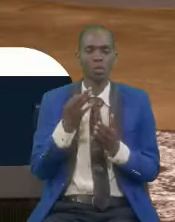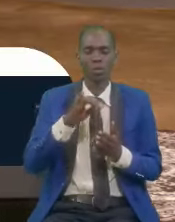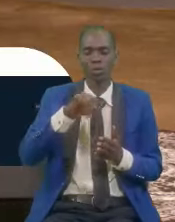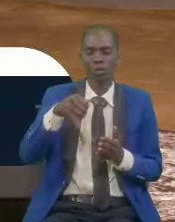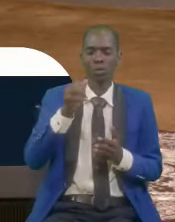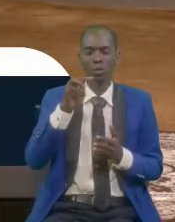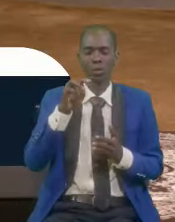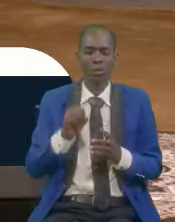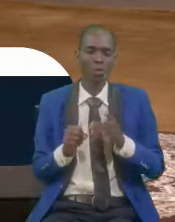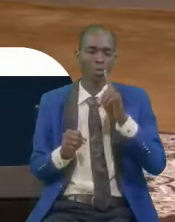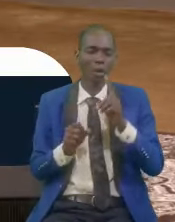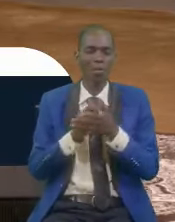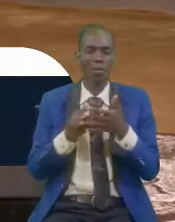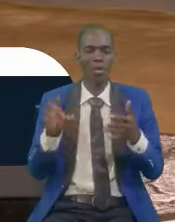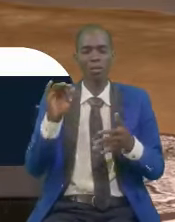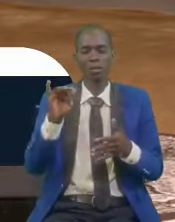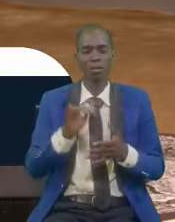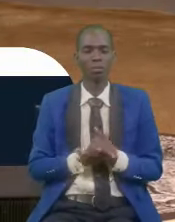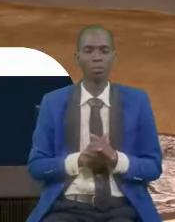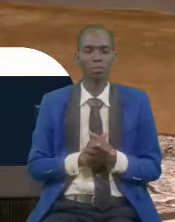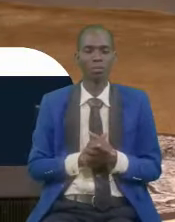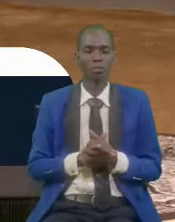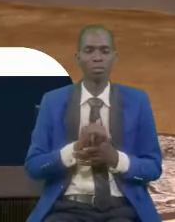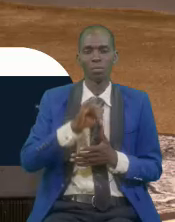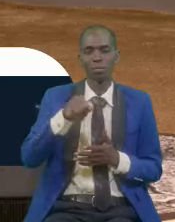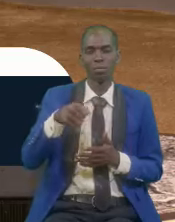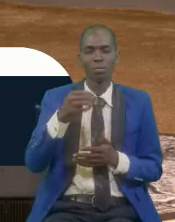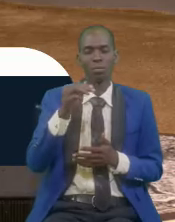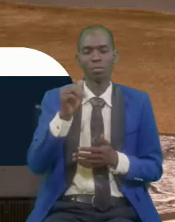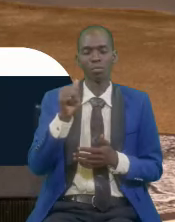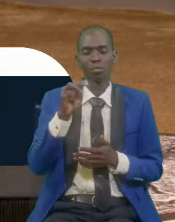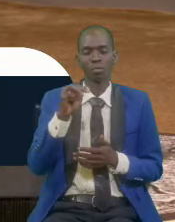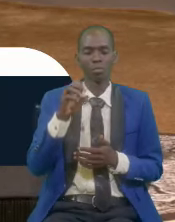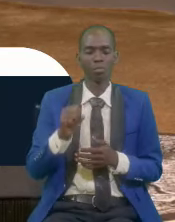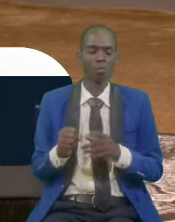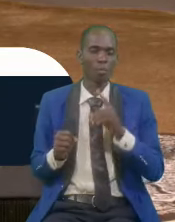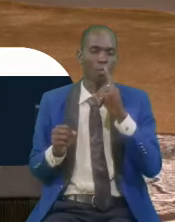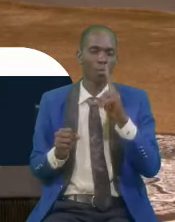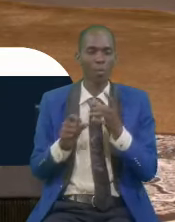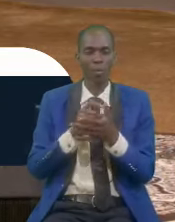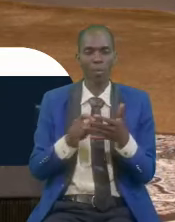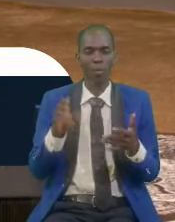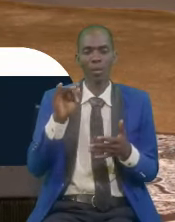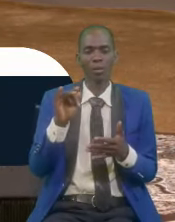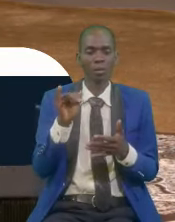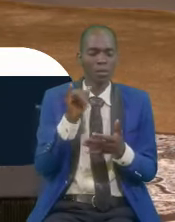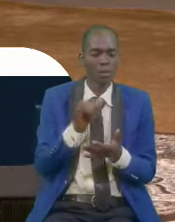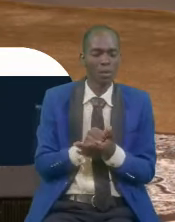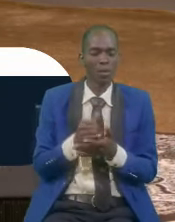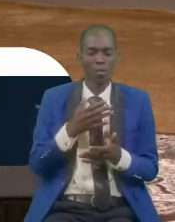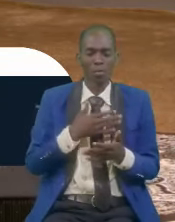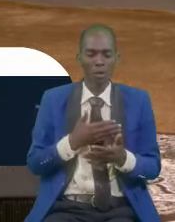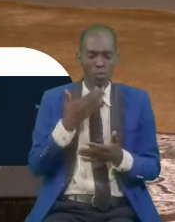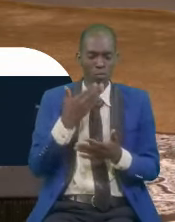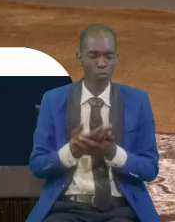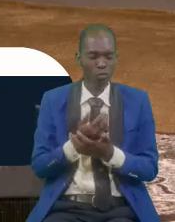1, verse 19. In James chapter 1, verse 19, wherefore, my beloved